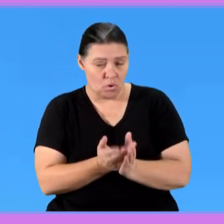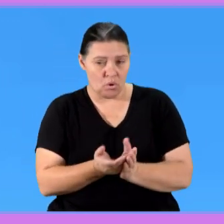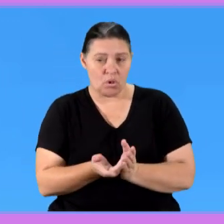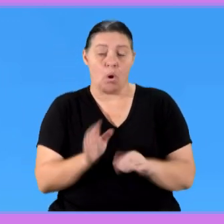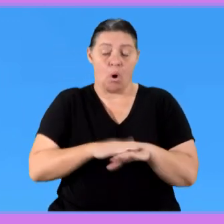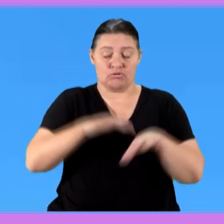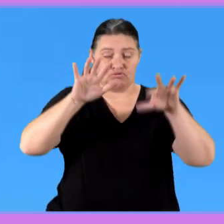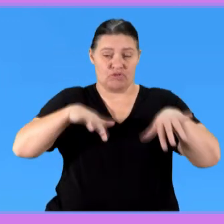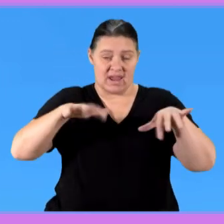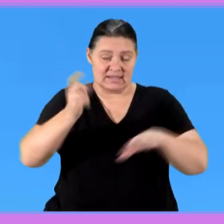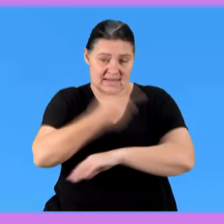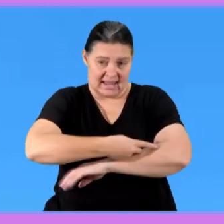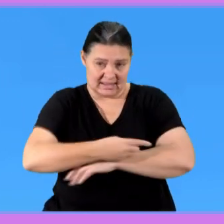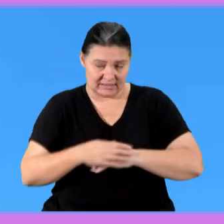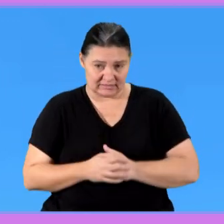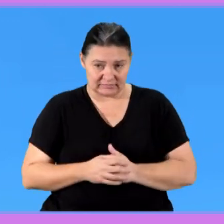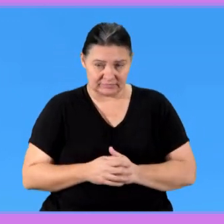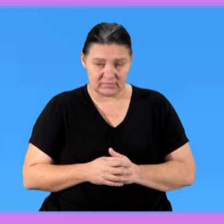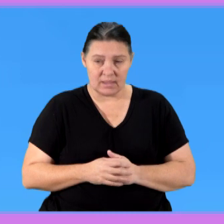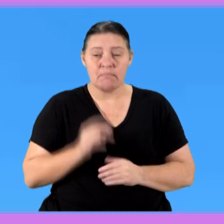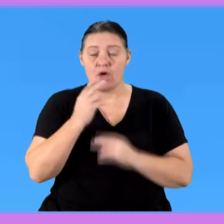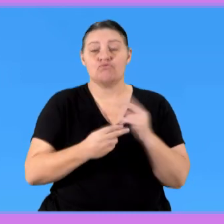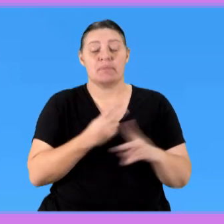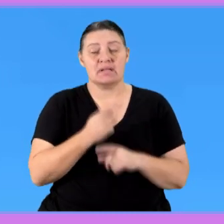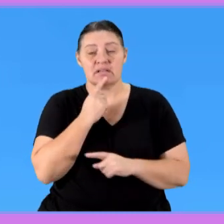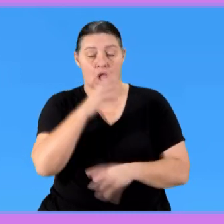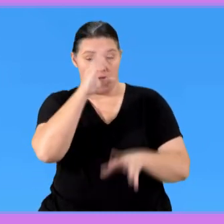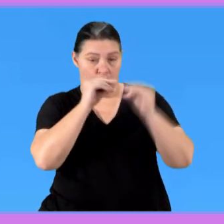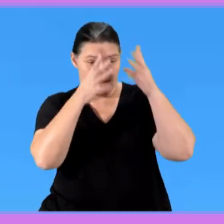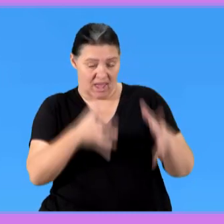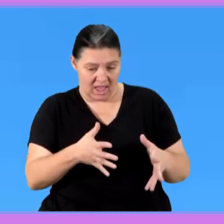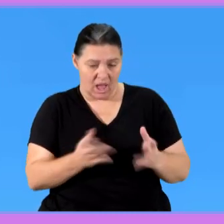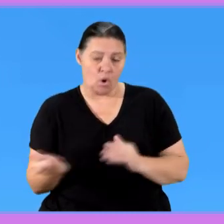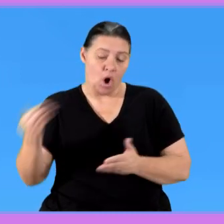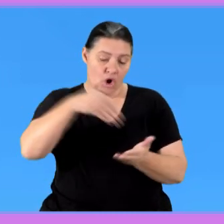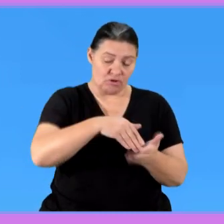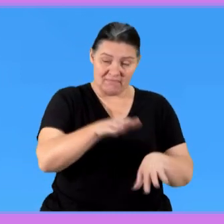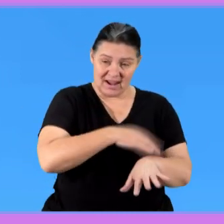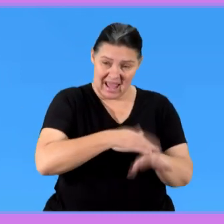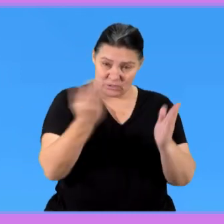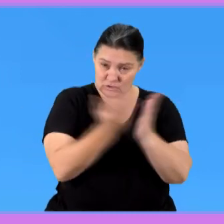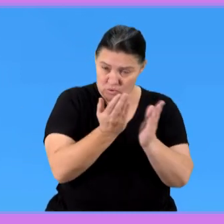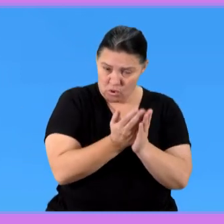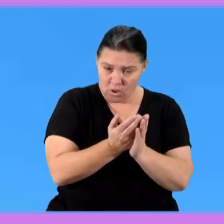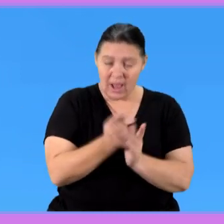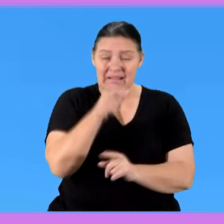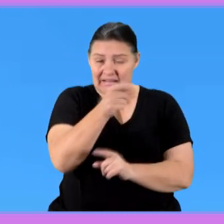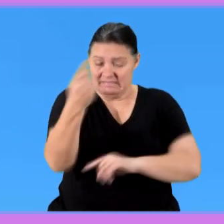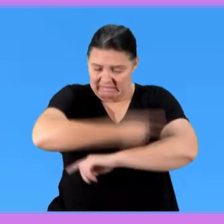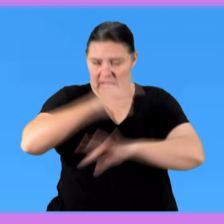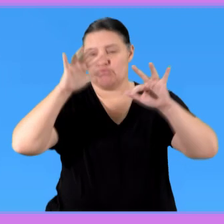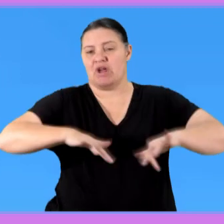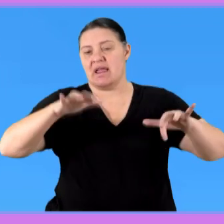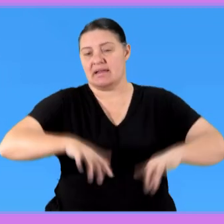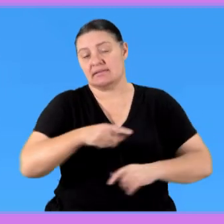school on a rainy day. All right, so I'm going to repeat that. It's a learner who arrived late for school on a rainy